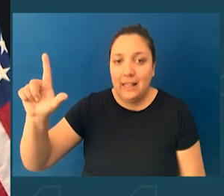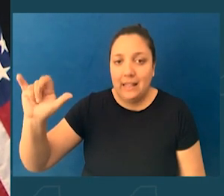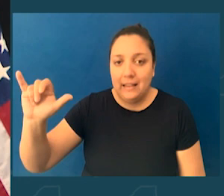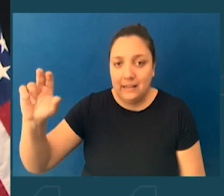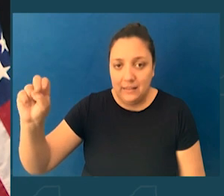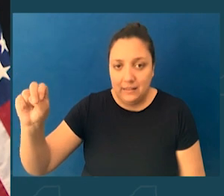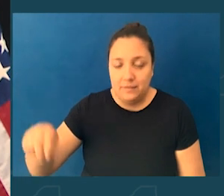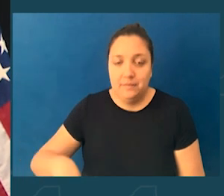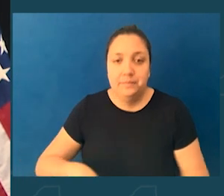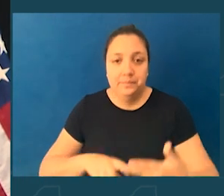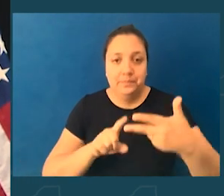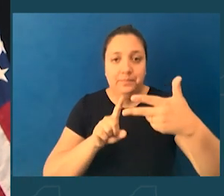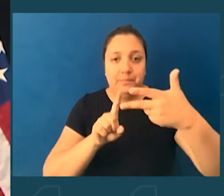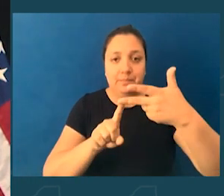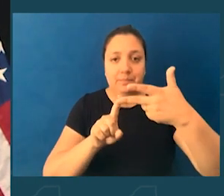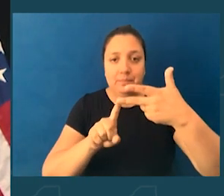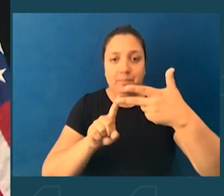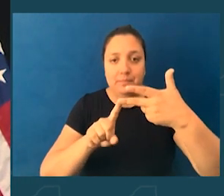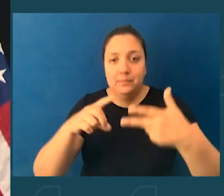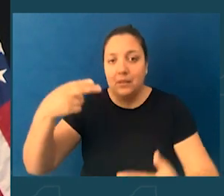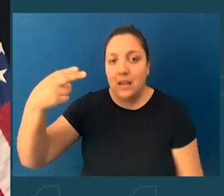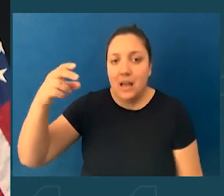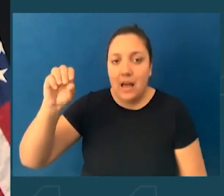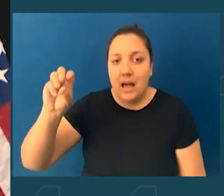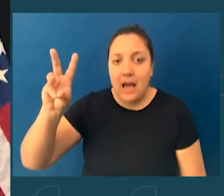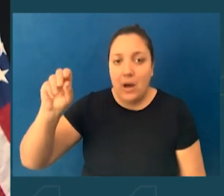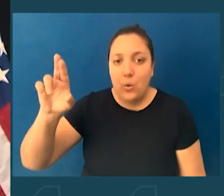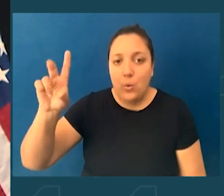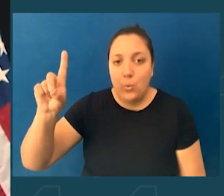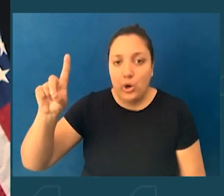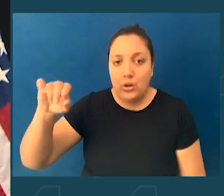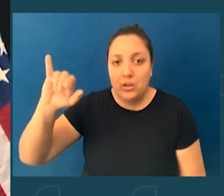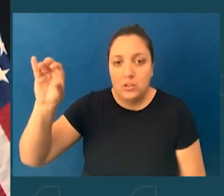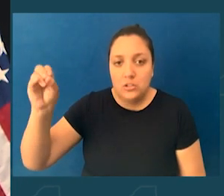Erie County Legislator Howard Johnson.